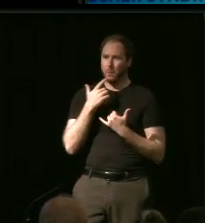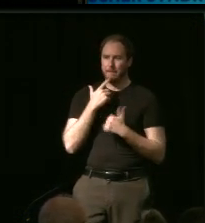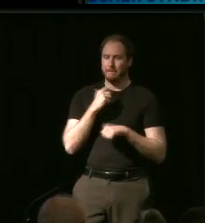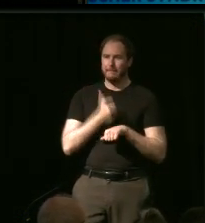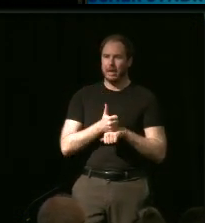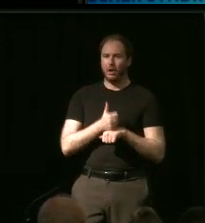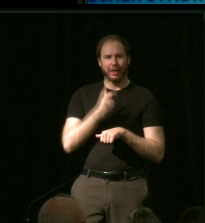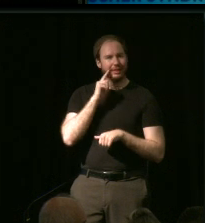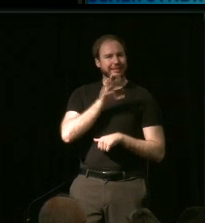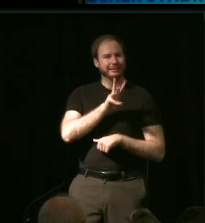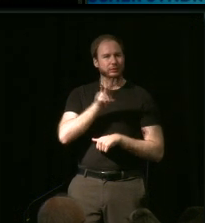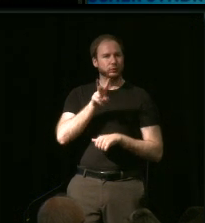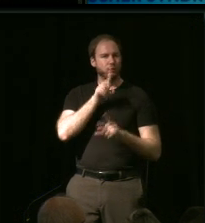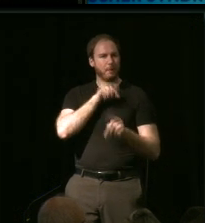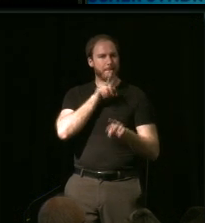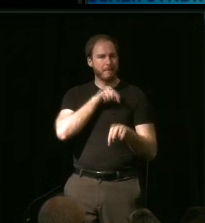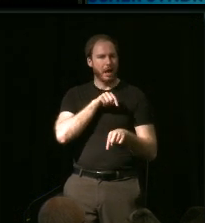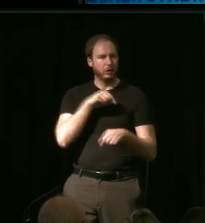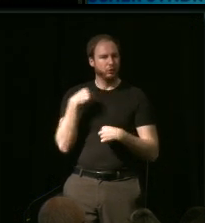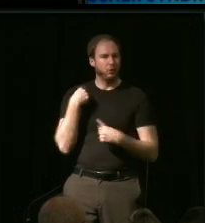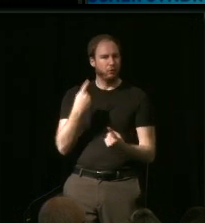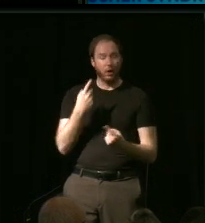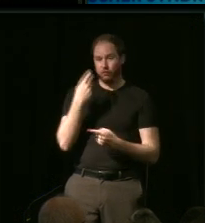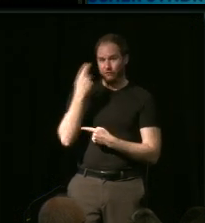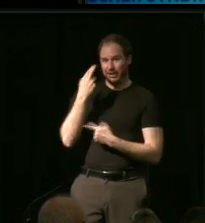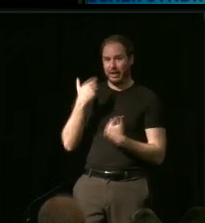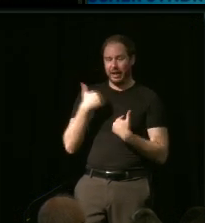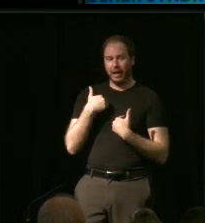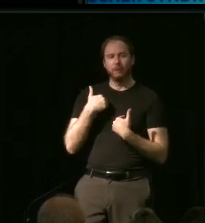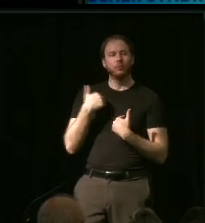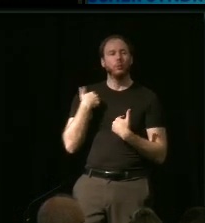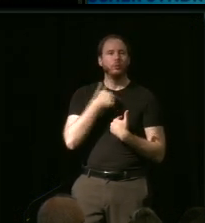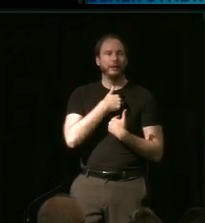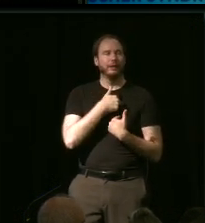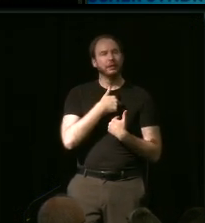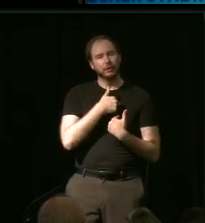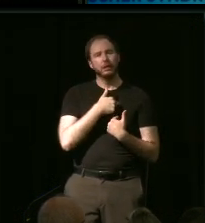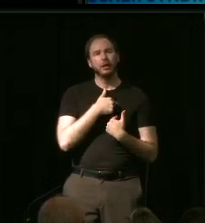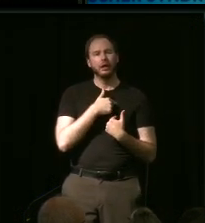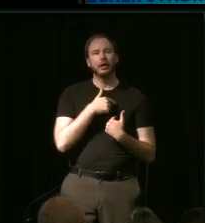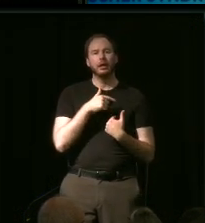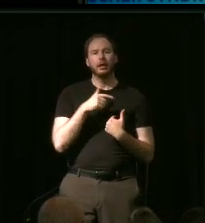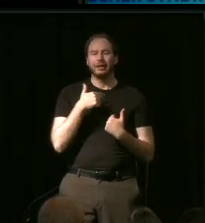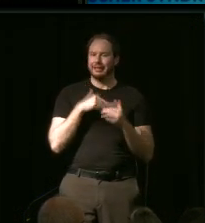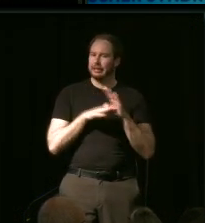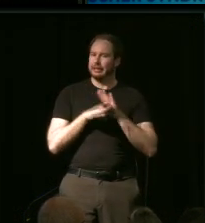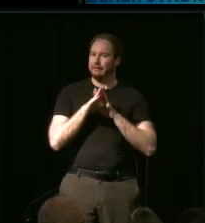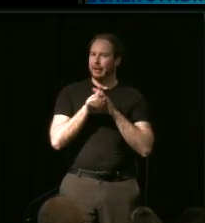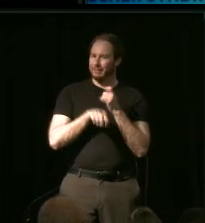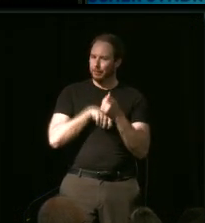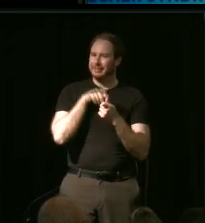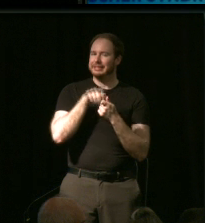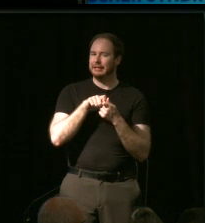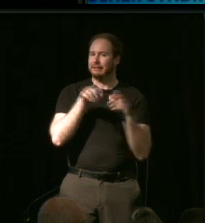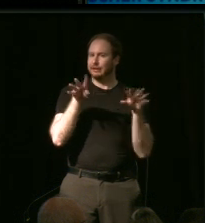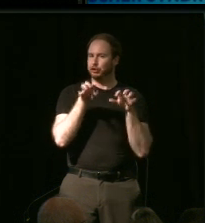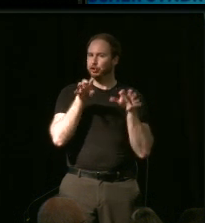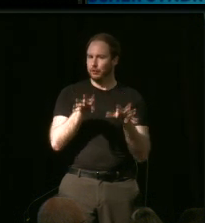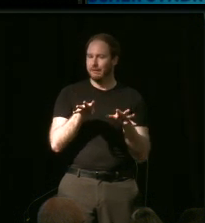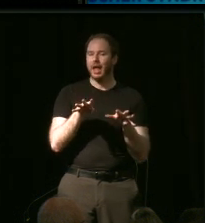62 individuals. The reason for that is that we developed this particular